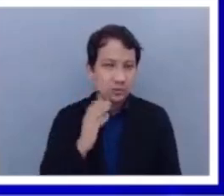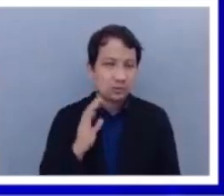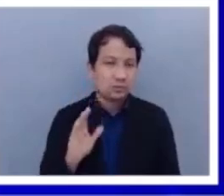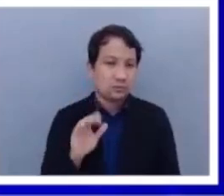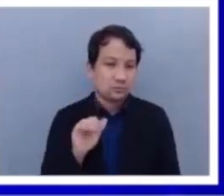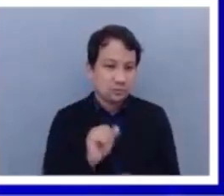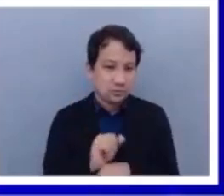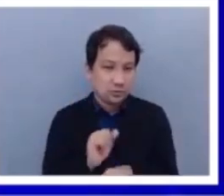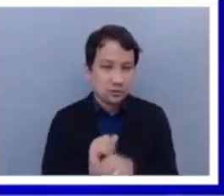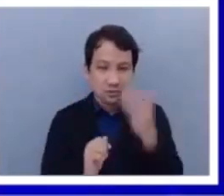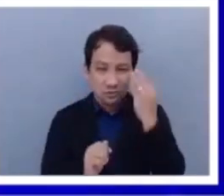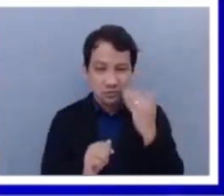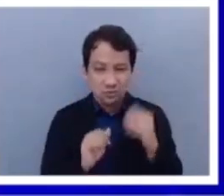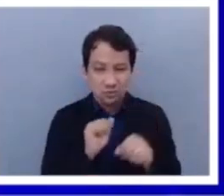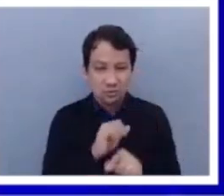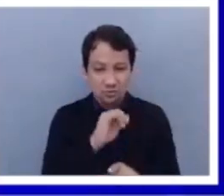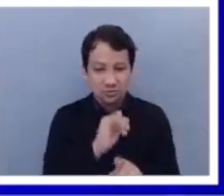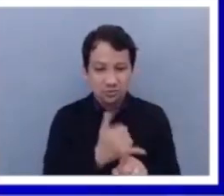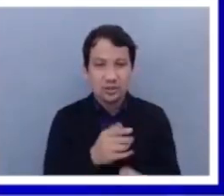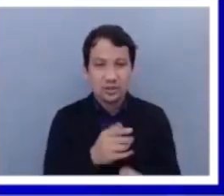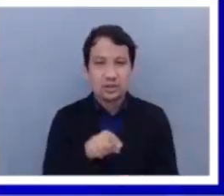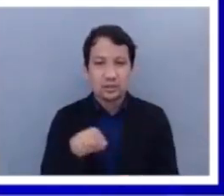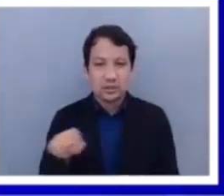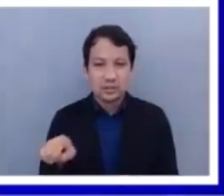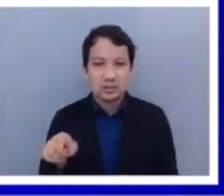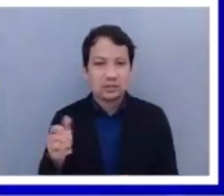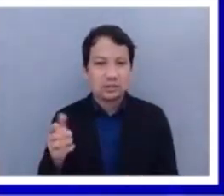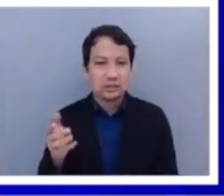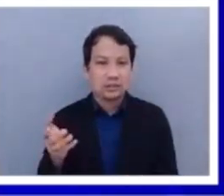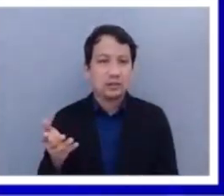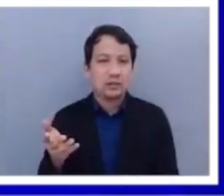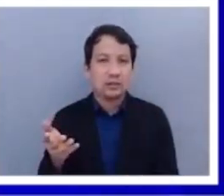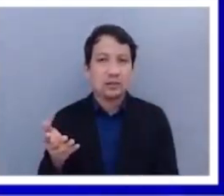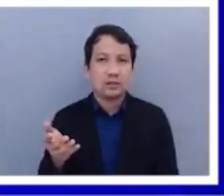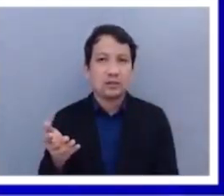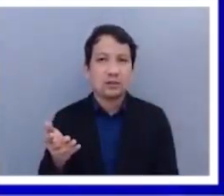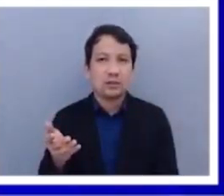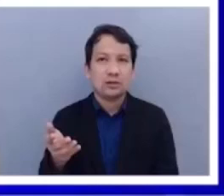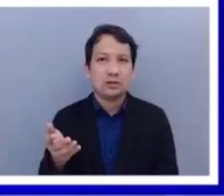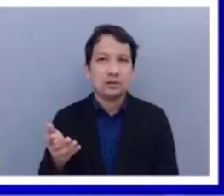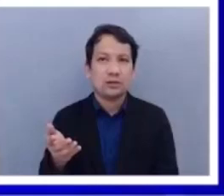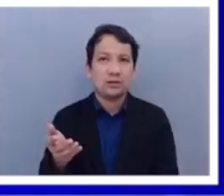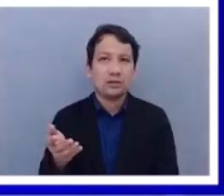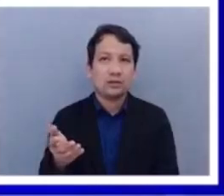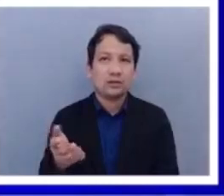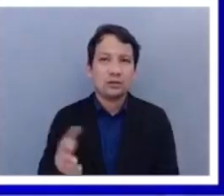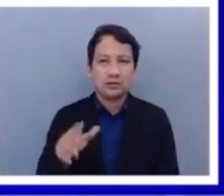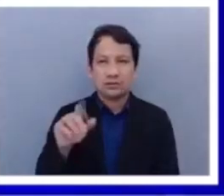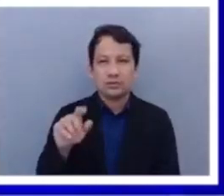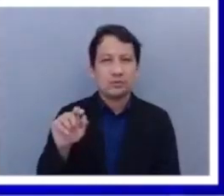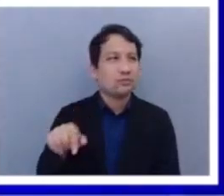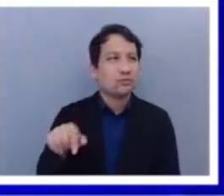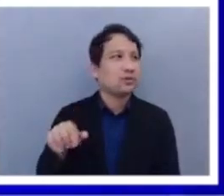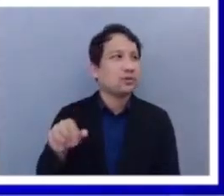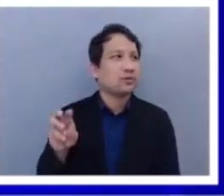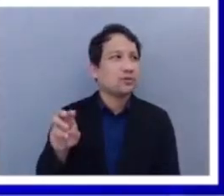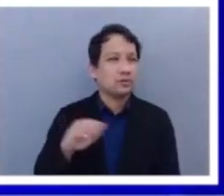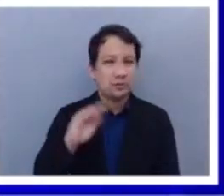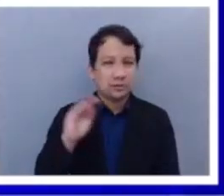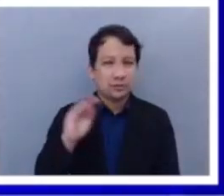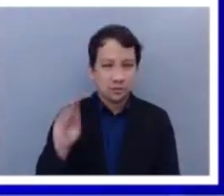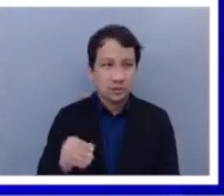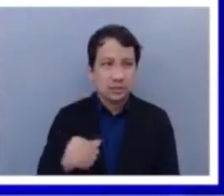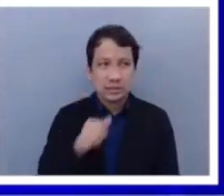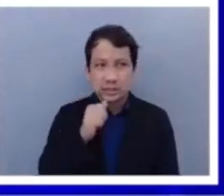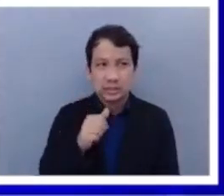Noong July naman, 13% sa kanila. So, hindi naman siguro